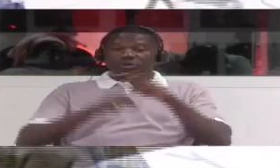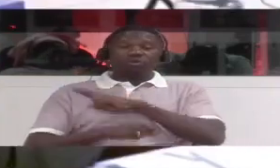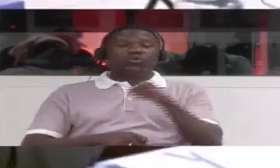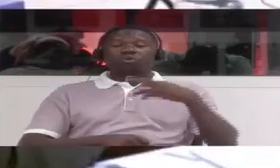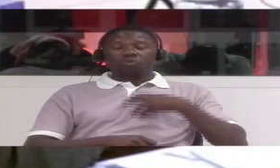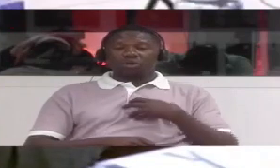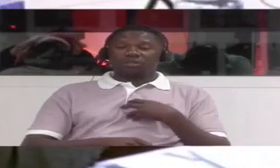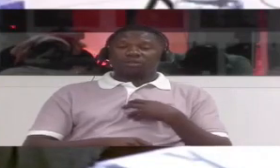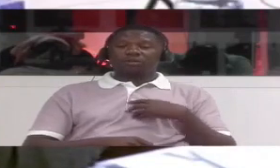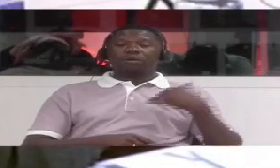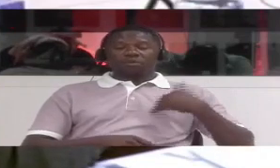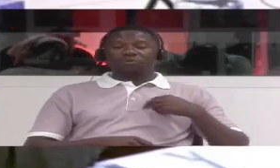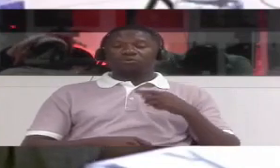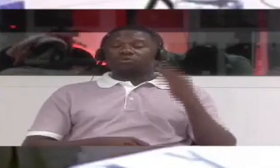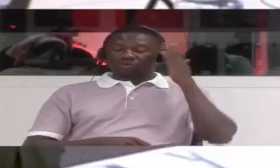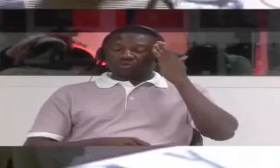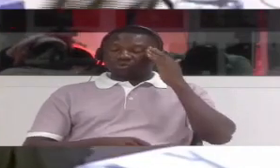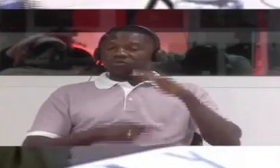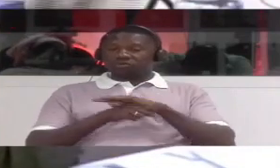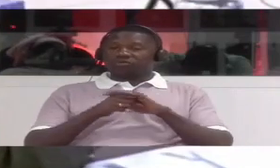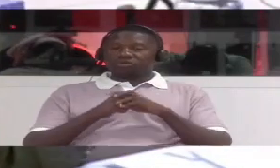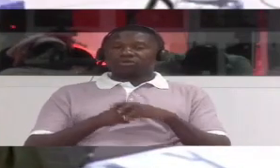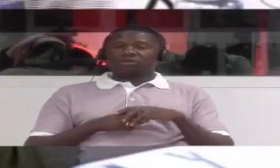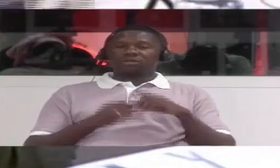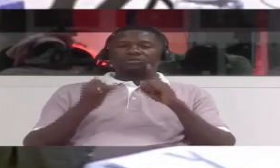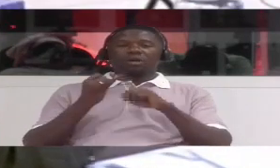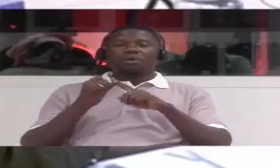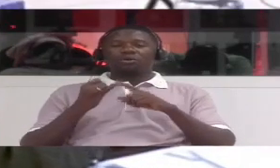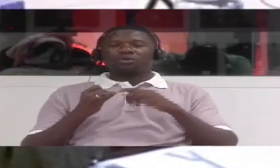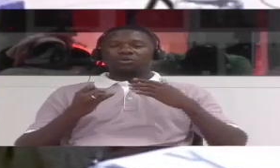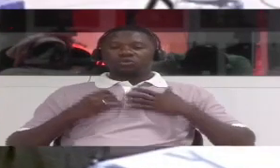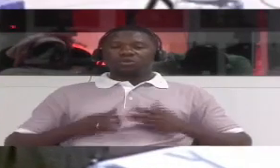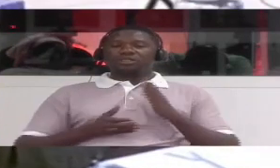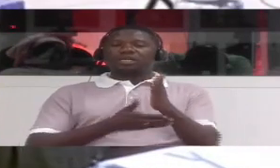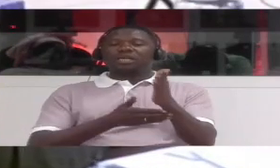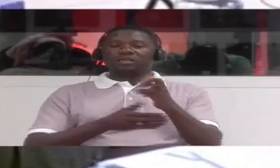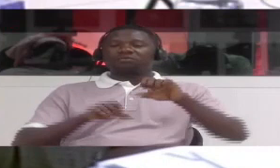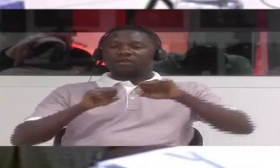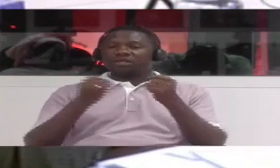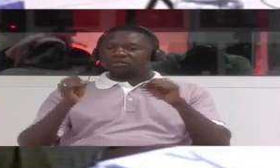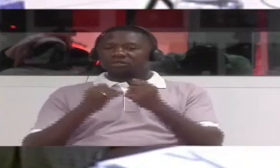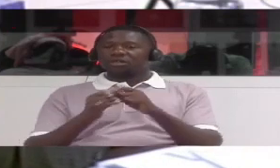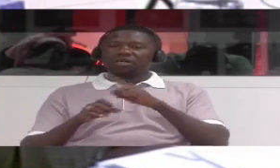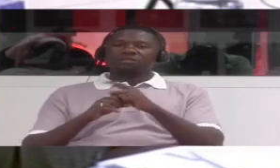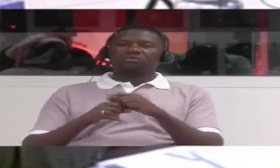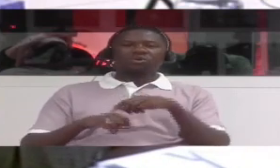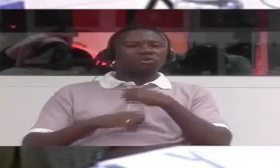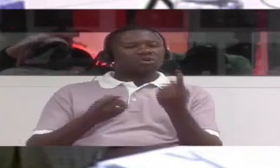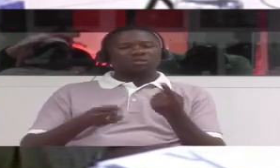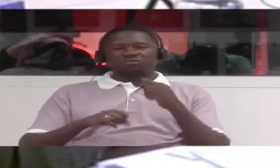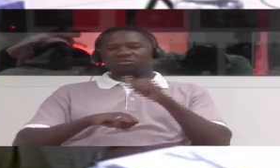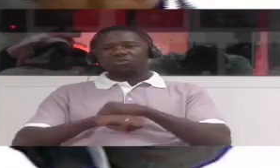don't want or some people to know it lu bari ay affaire human many rights violations about human rights violations and any so, many other